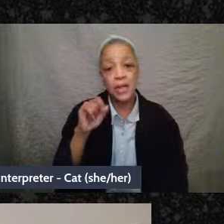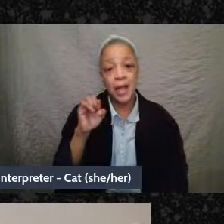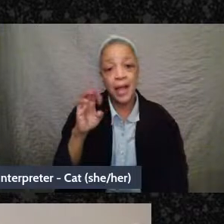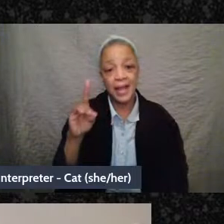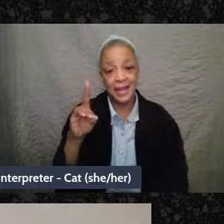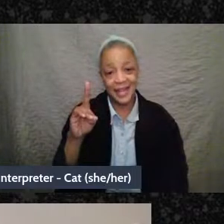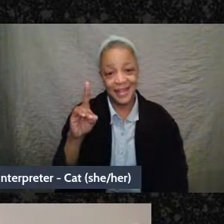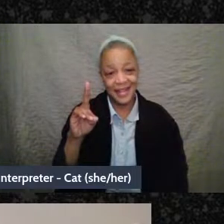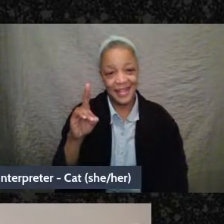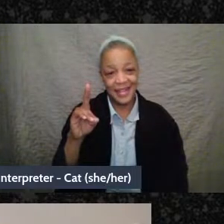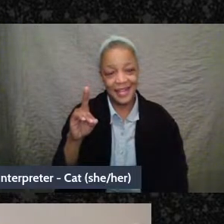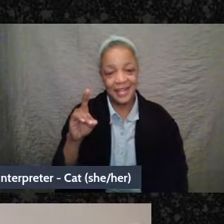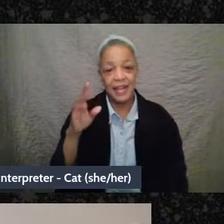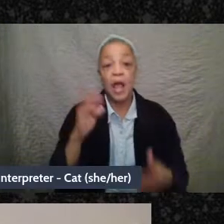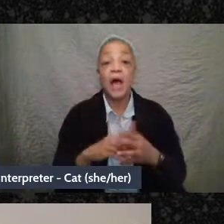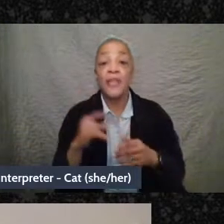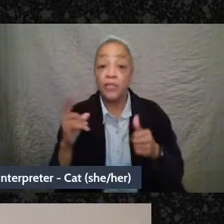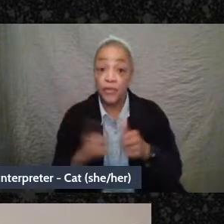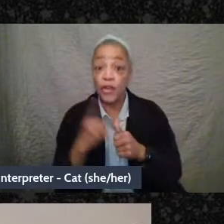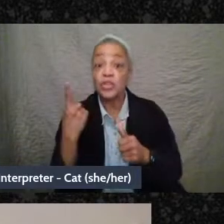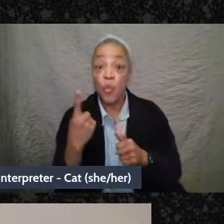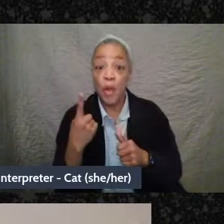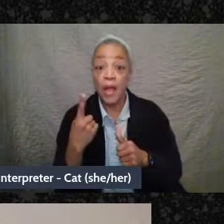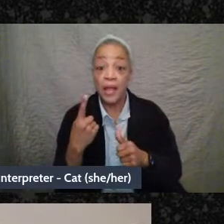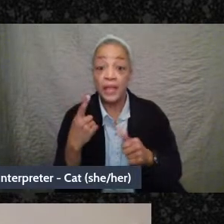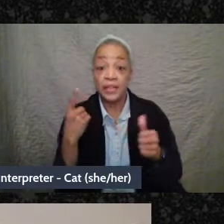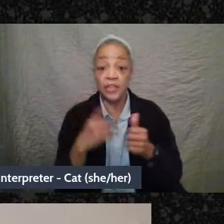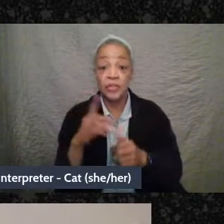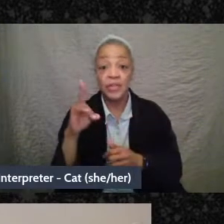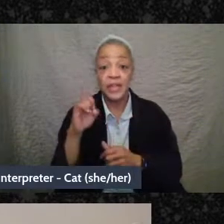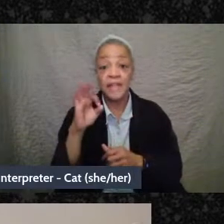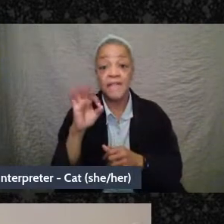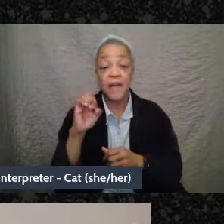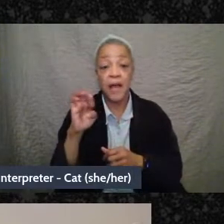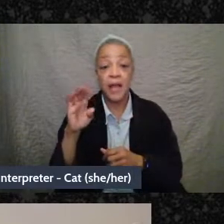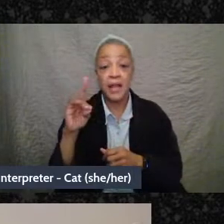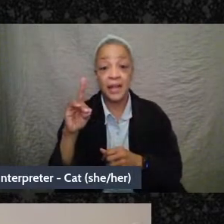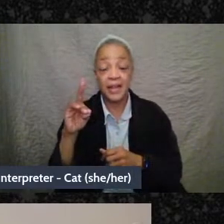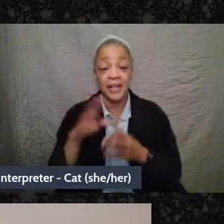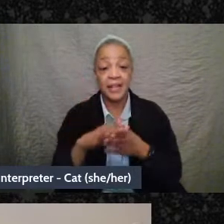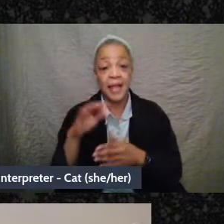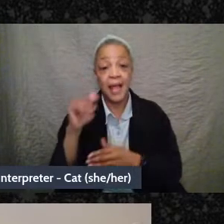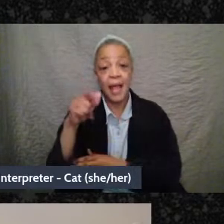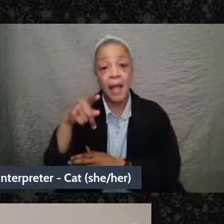was part of, to defund the state of South Africa, the apartheid state,